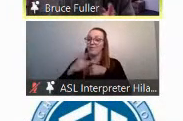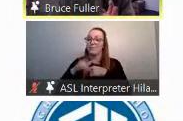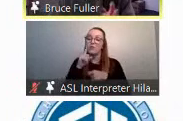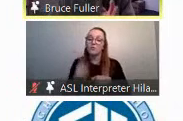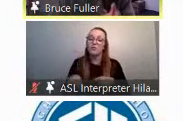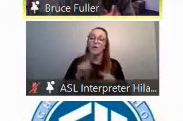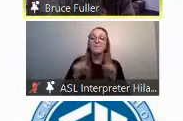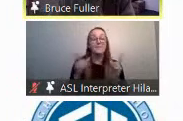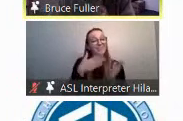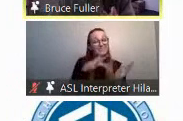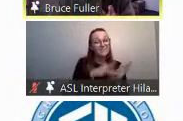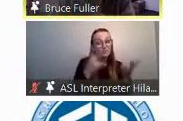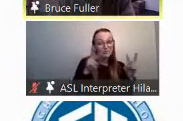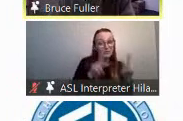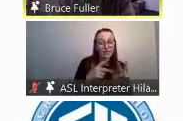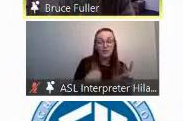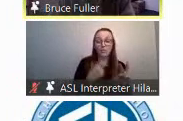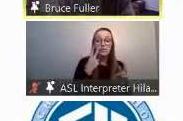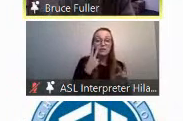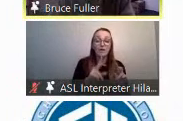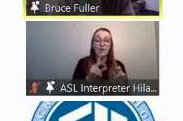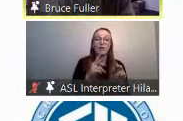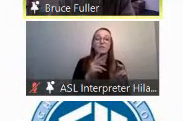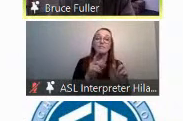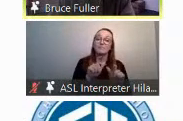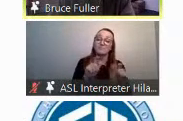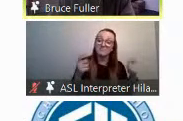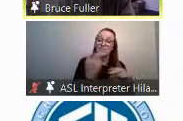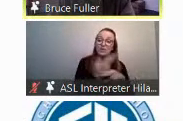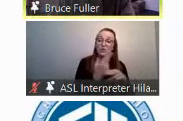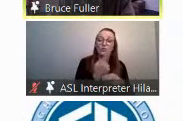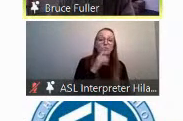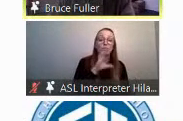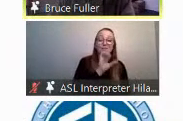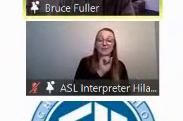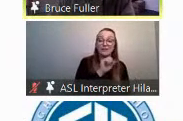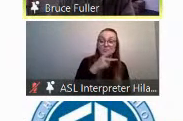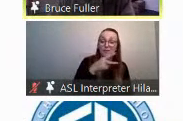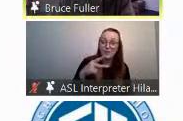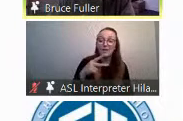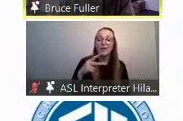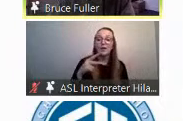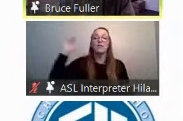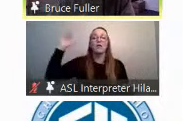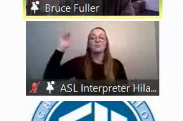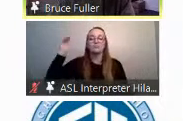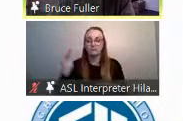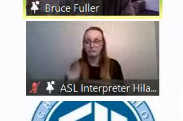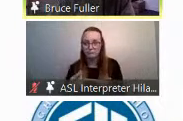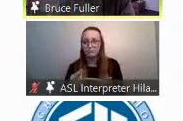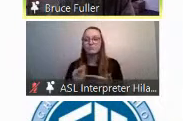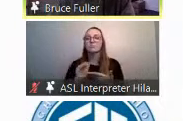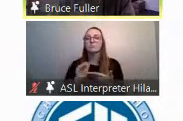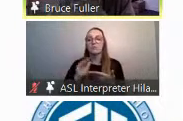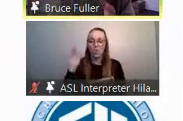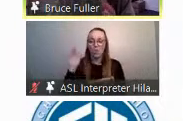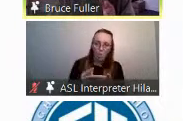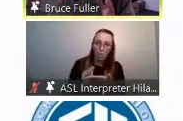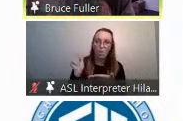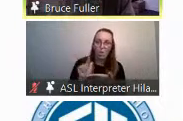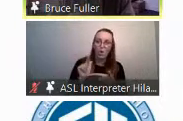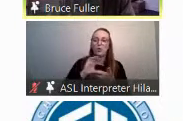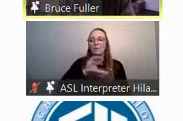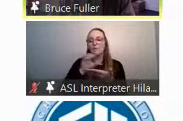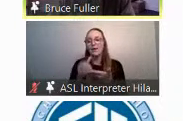saw larger enrollments in CSPP, we have much lower capacity in the